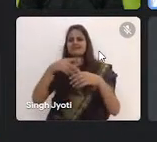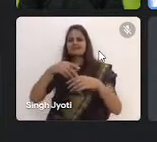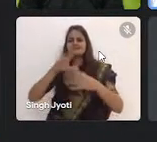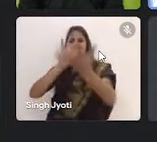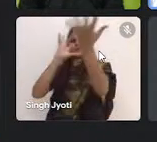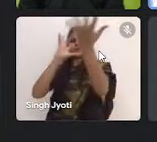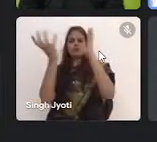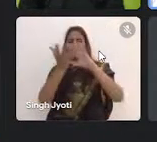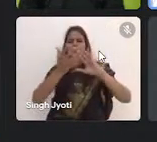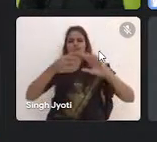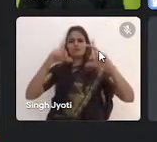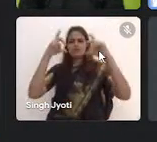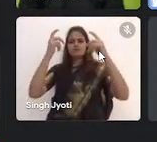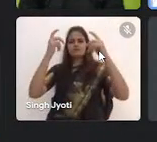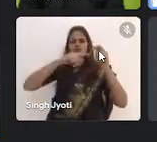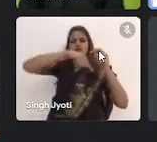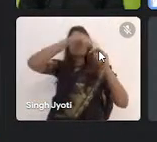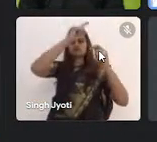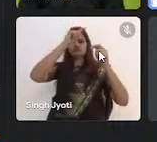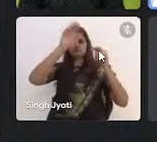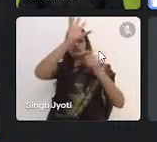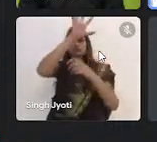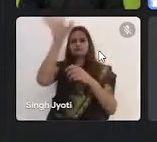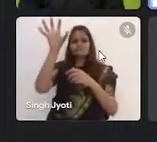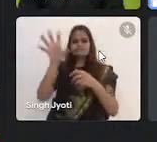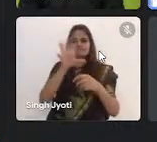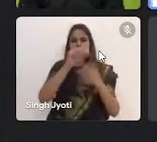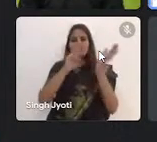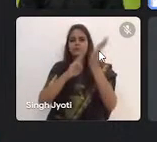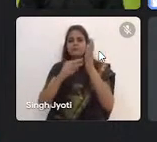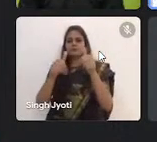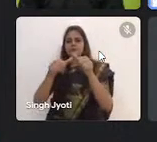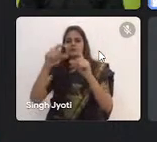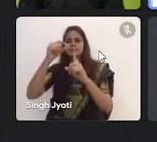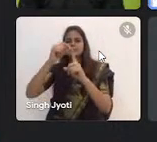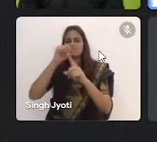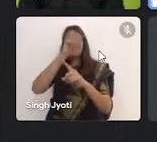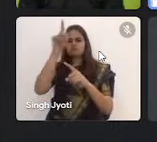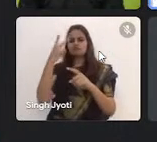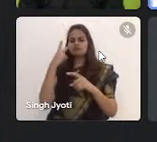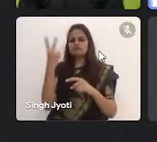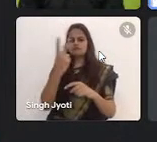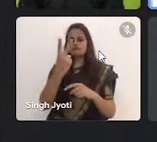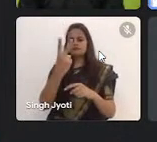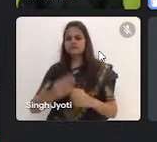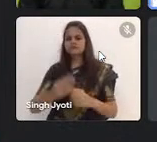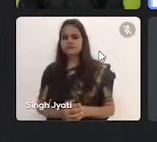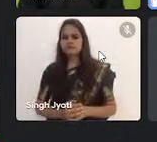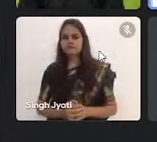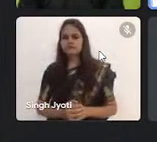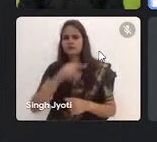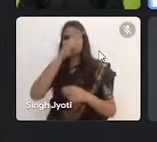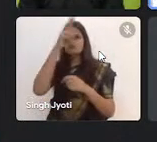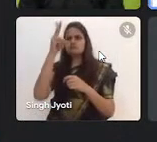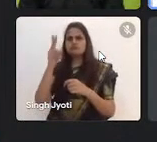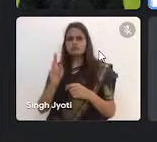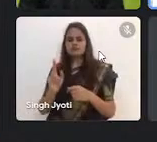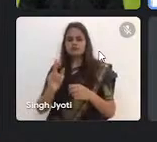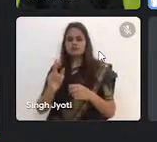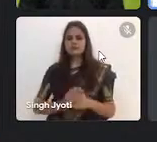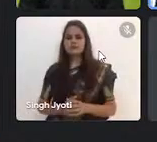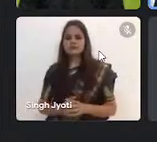information. So, why put effort into that? And, if